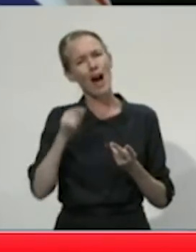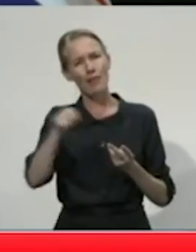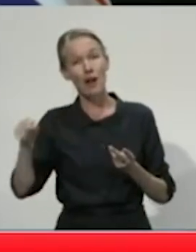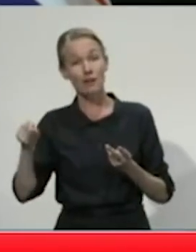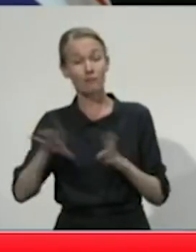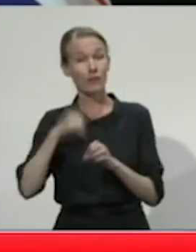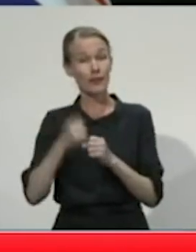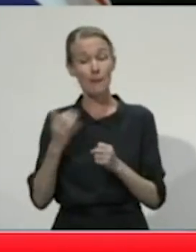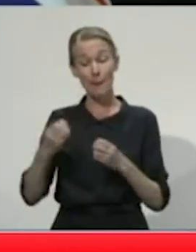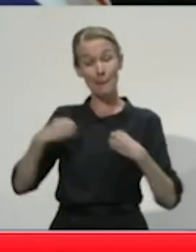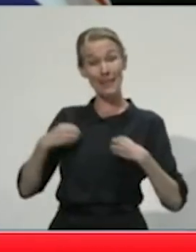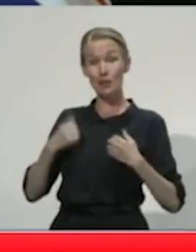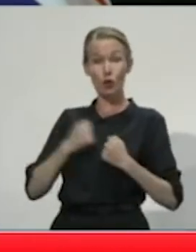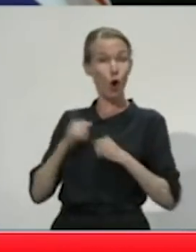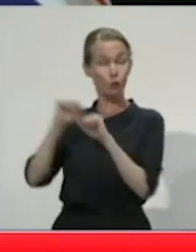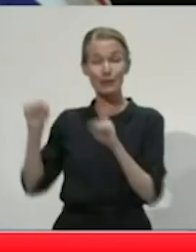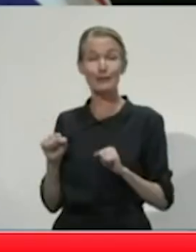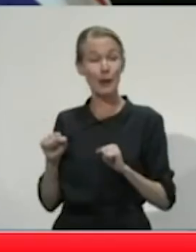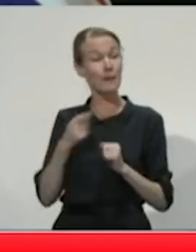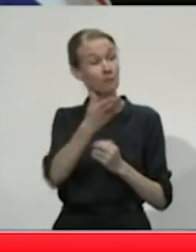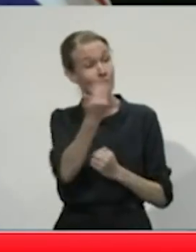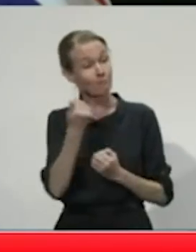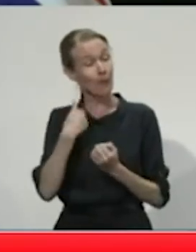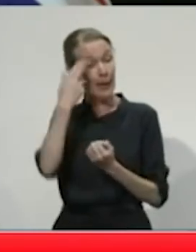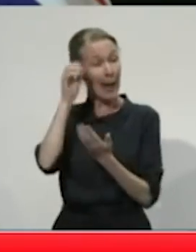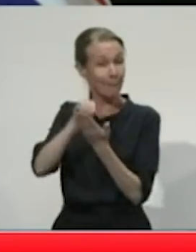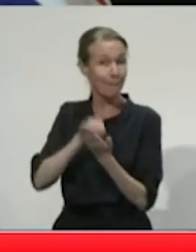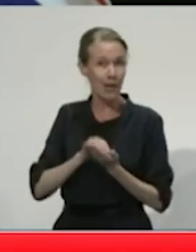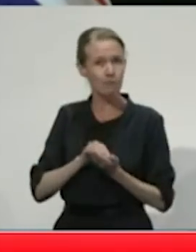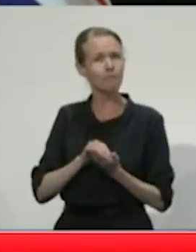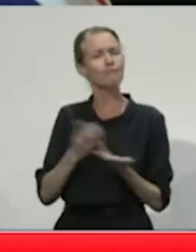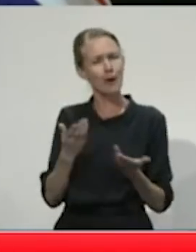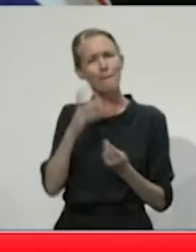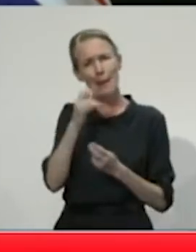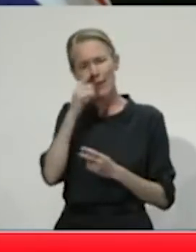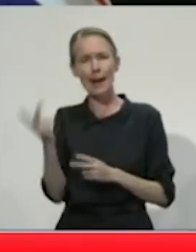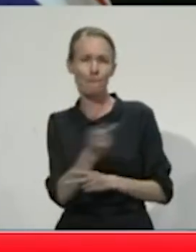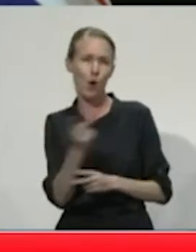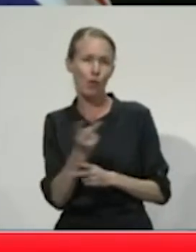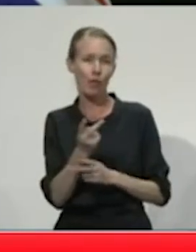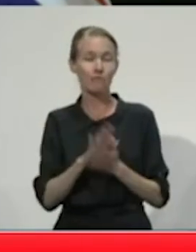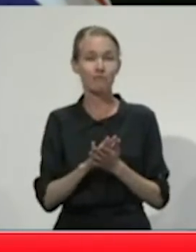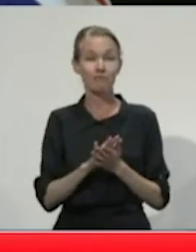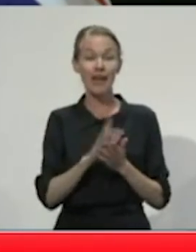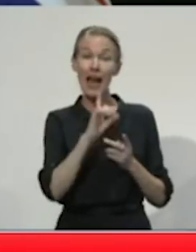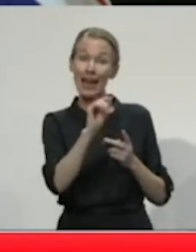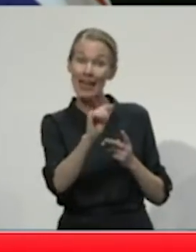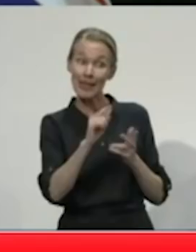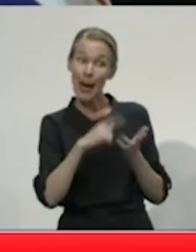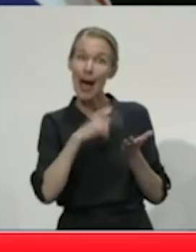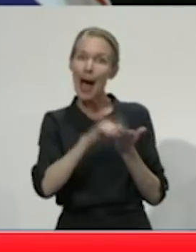record who has been on the premises. Subsequent releases of the app will have functionality that will allow people